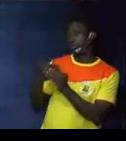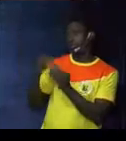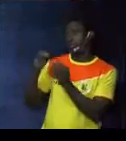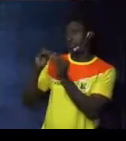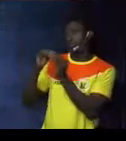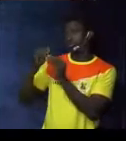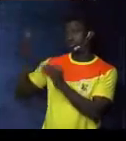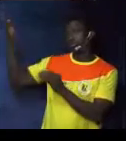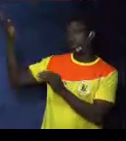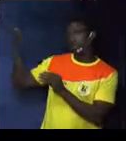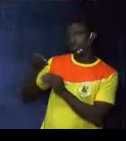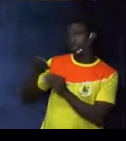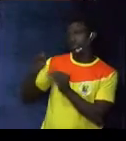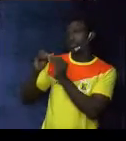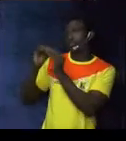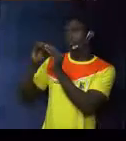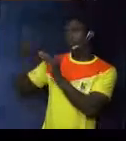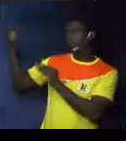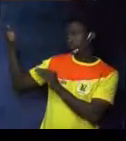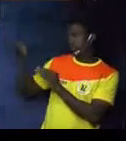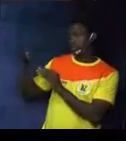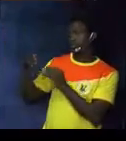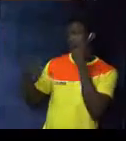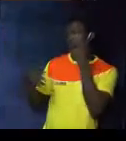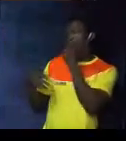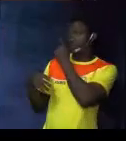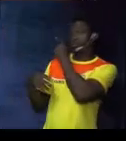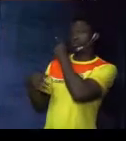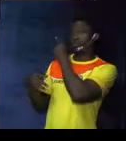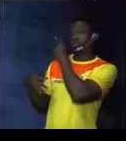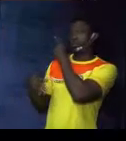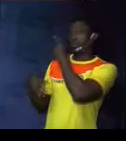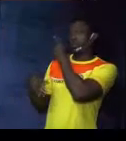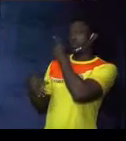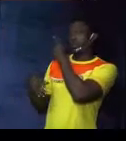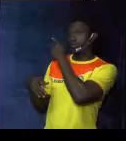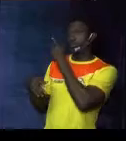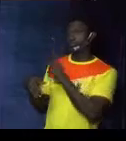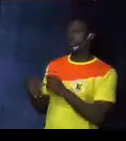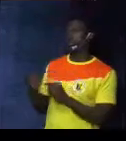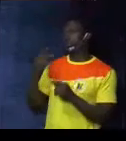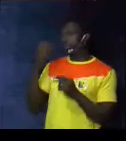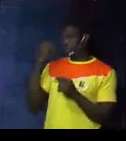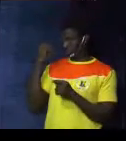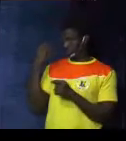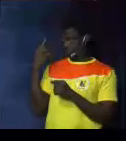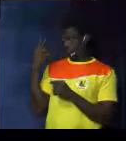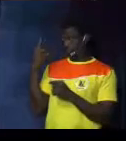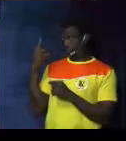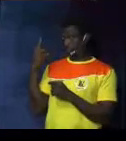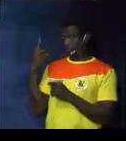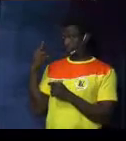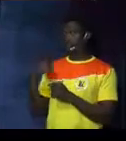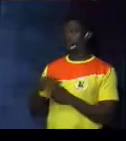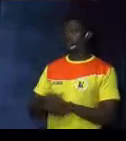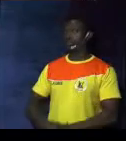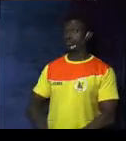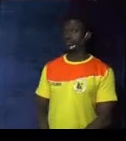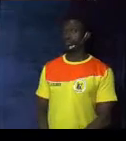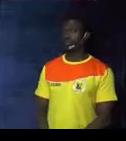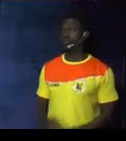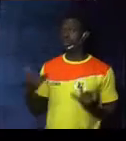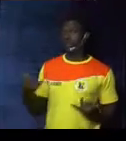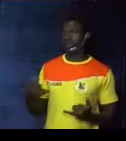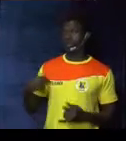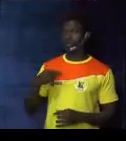2 0 2, everything gives us 6. 1 plus 4 is 5, 11, and then here 2 at the end of